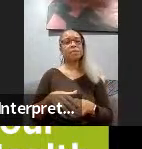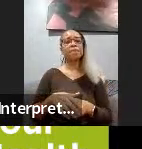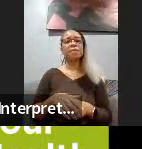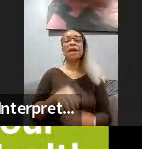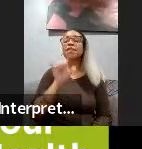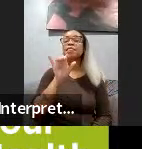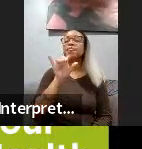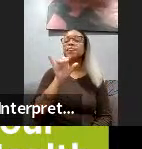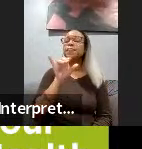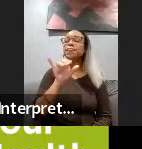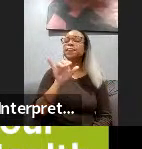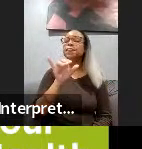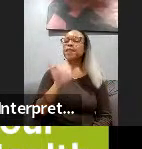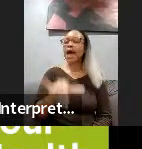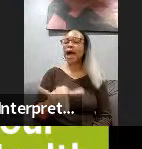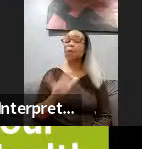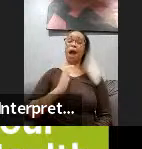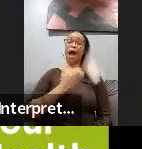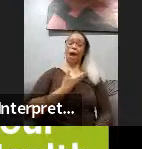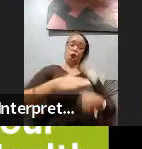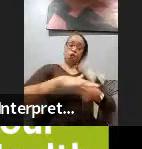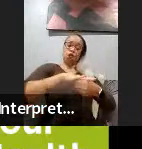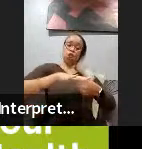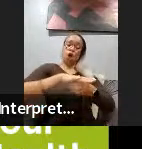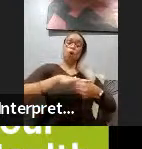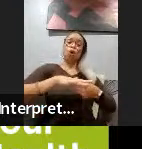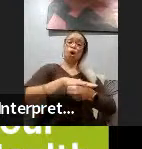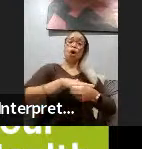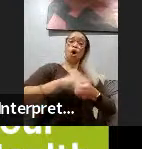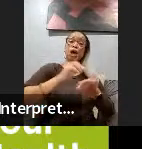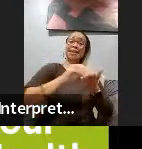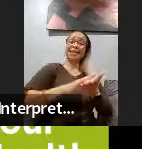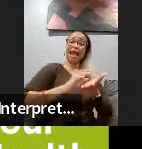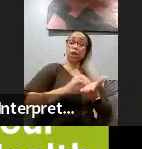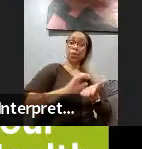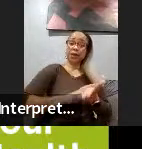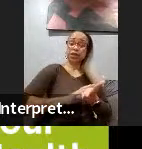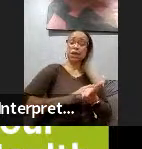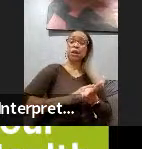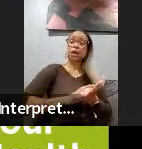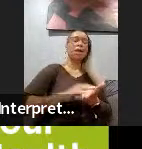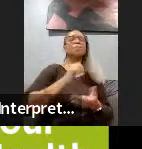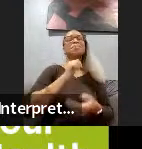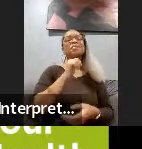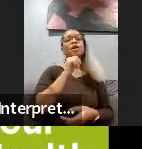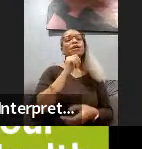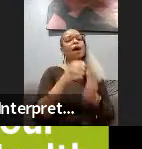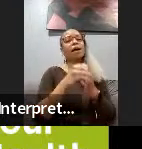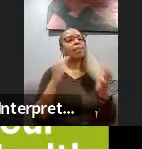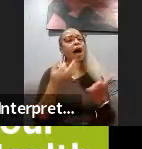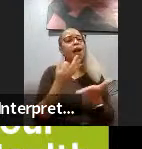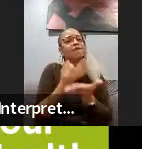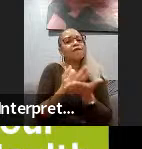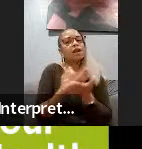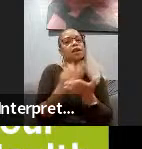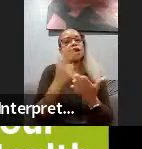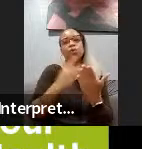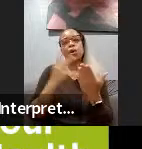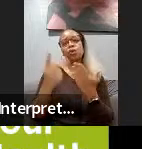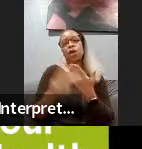That our local declaration actually doesn't, there's not a lot of funding programs